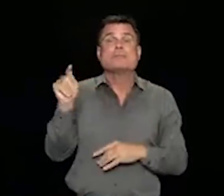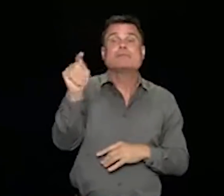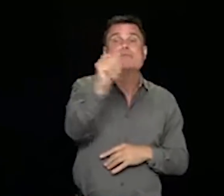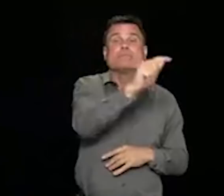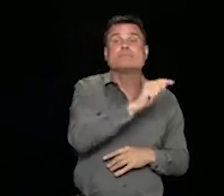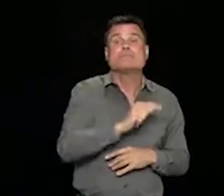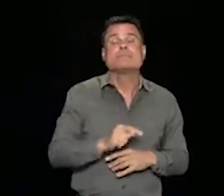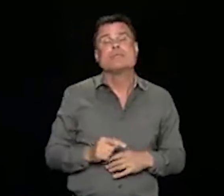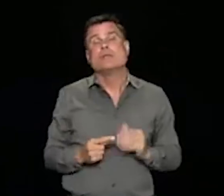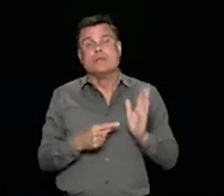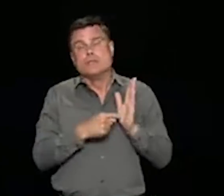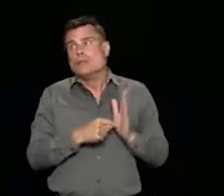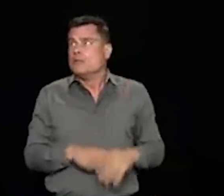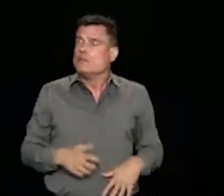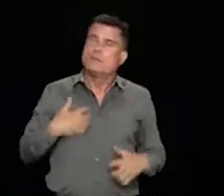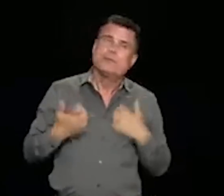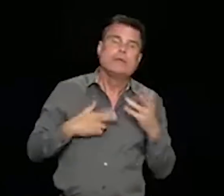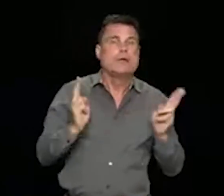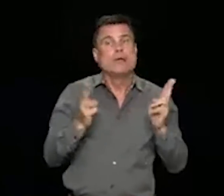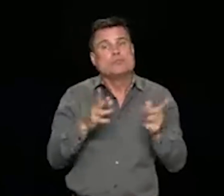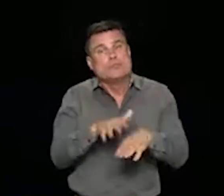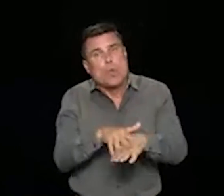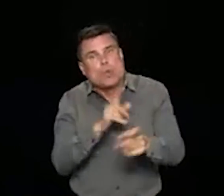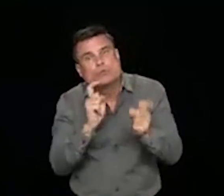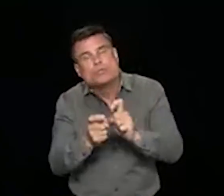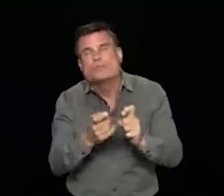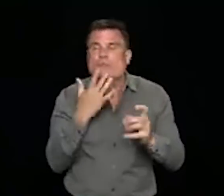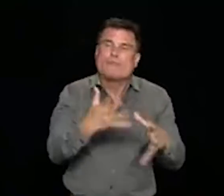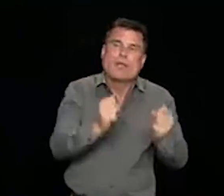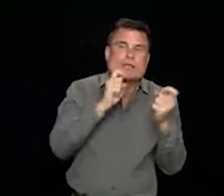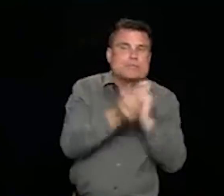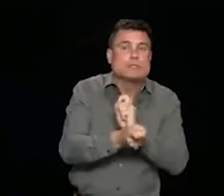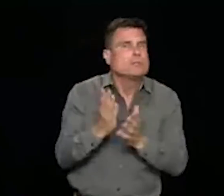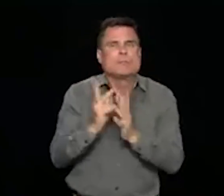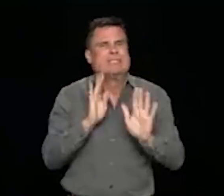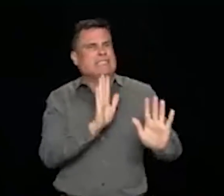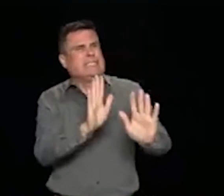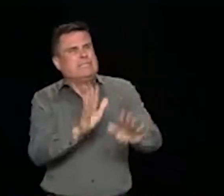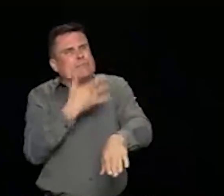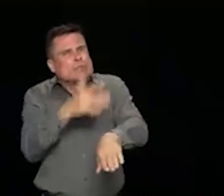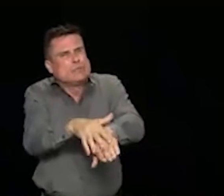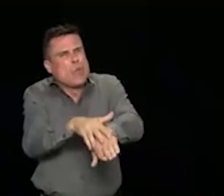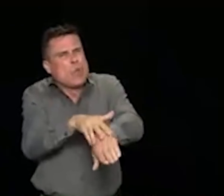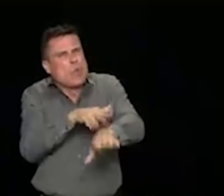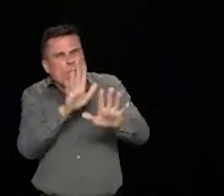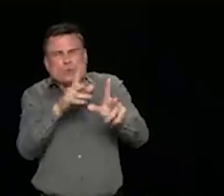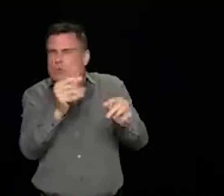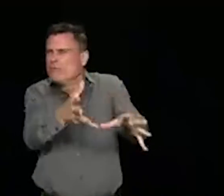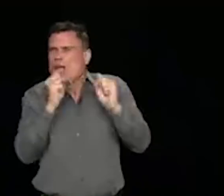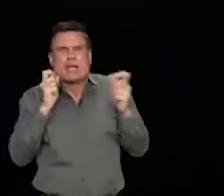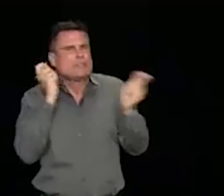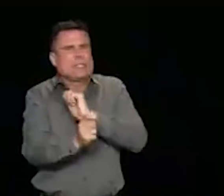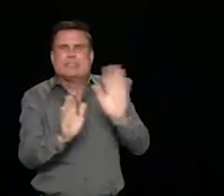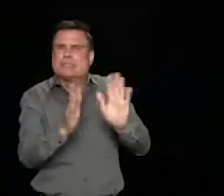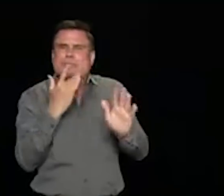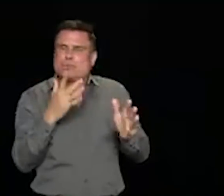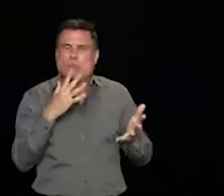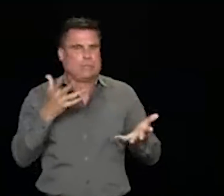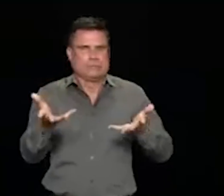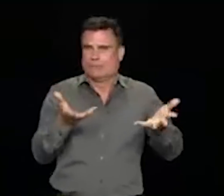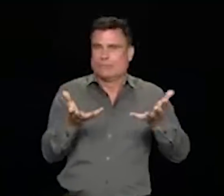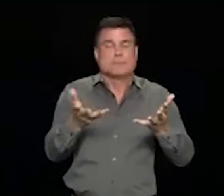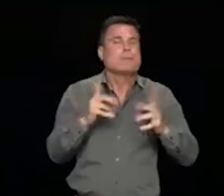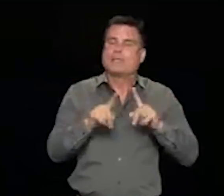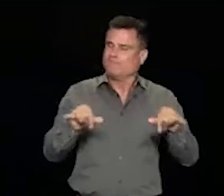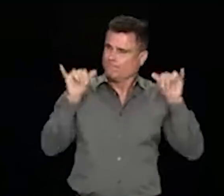others. We know as well that COVID-19 is in all of our communities, and we've talked about the people who have tested